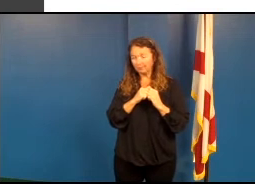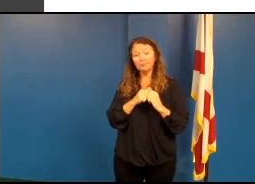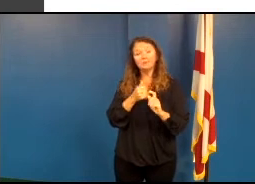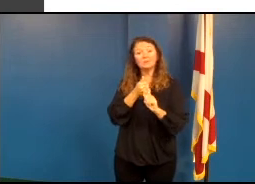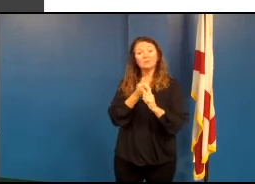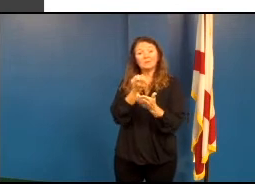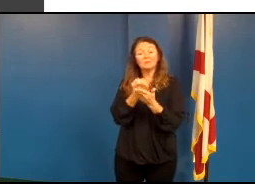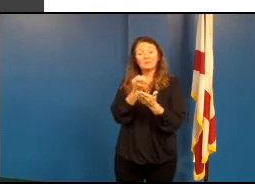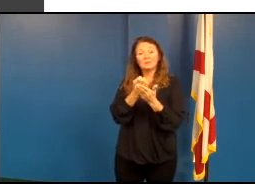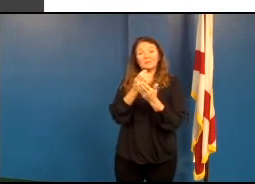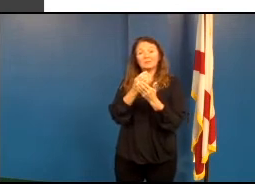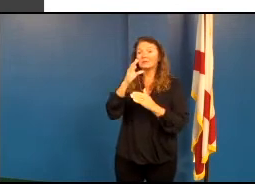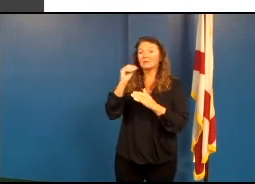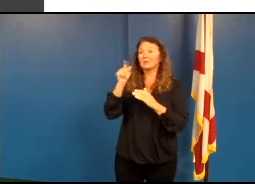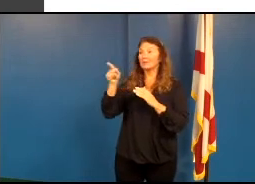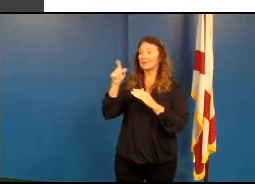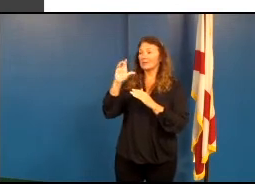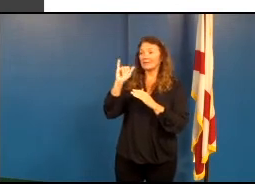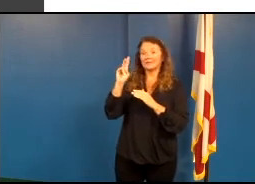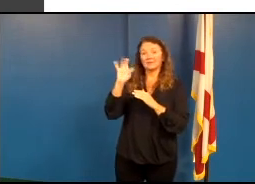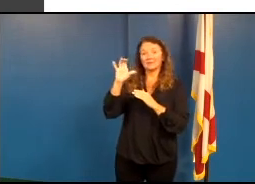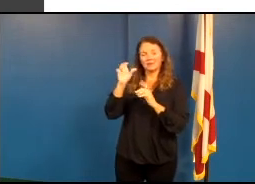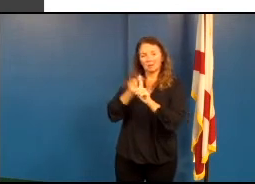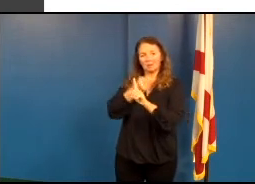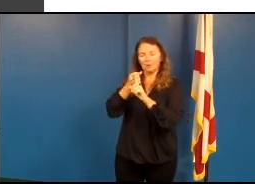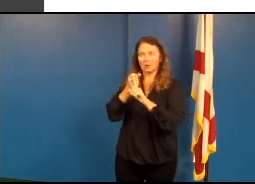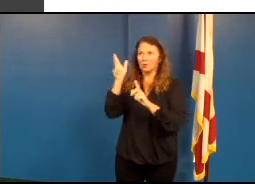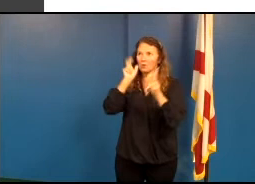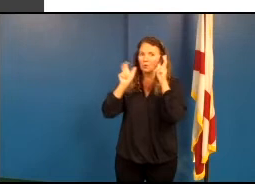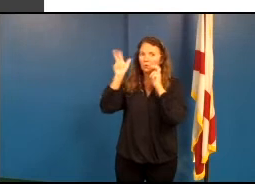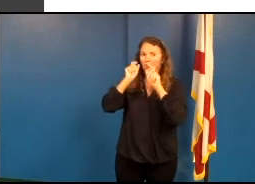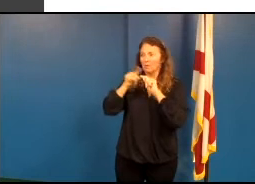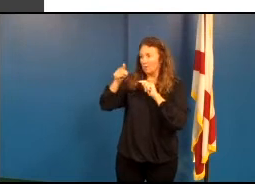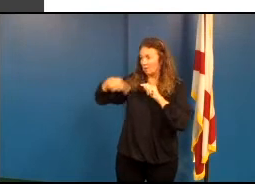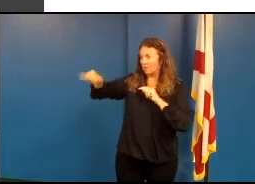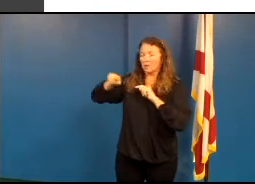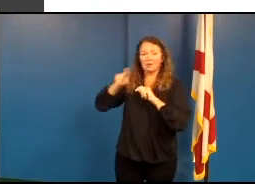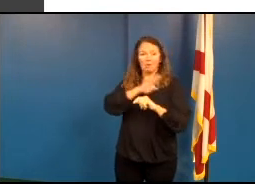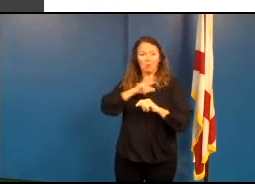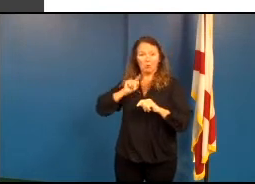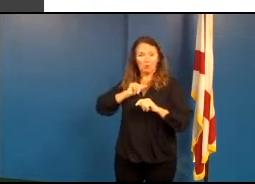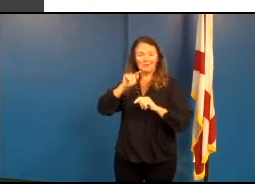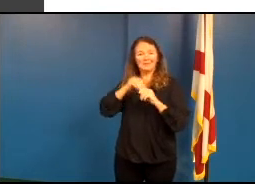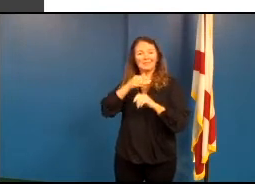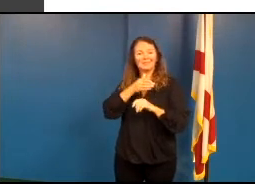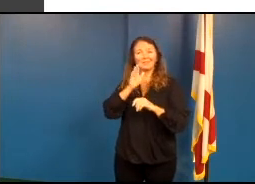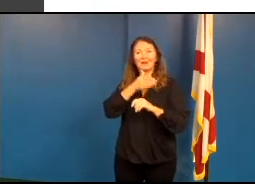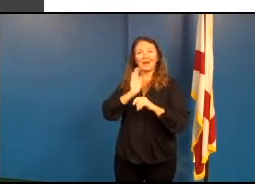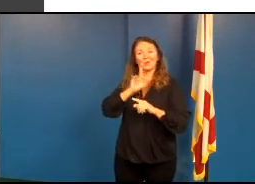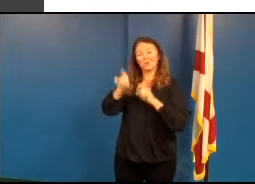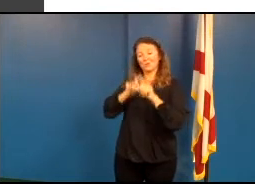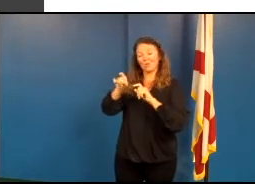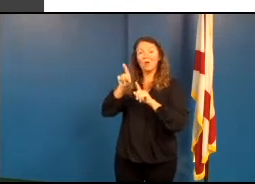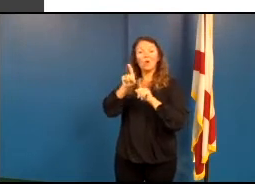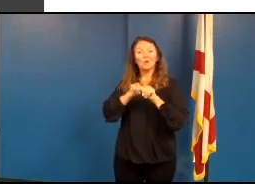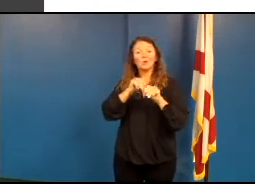The economic and civic impact is so important. We heard that from you in the survey. We also heard it in our town halls